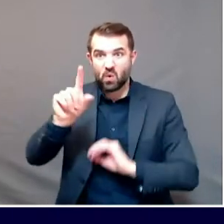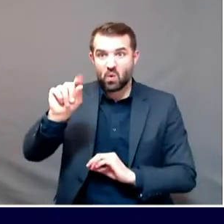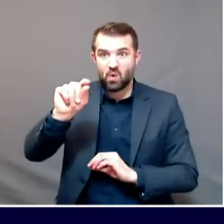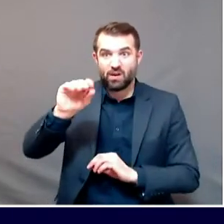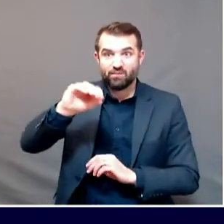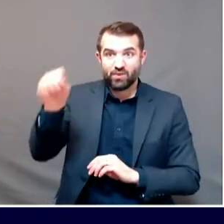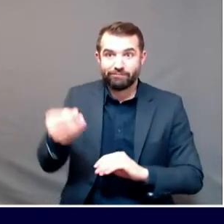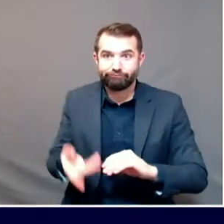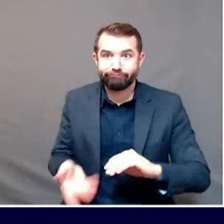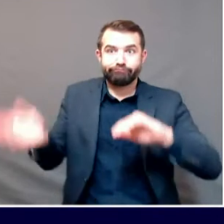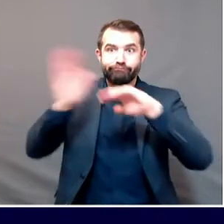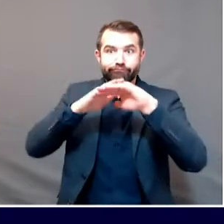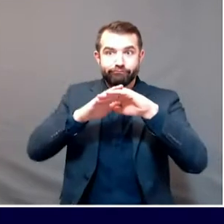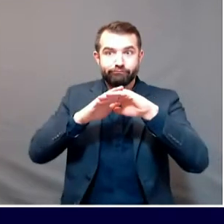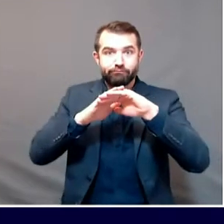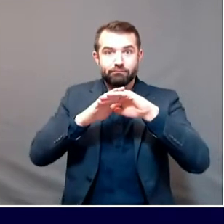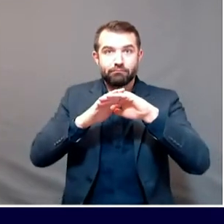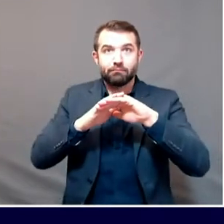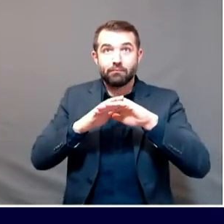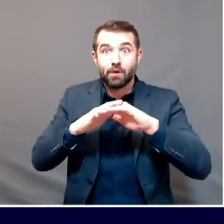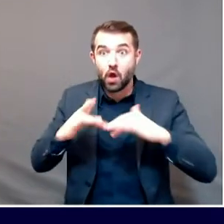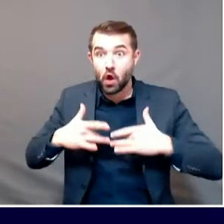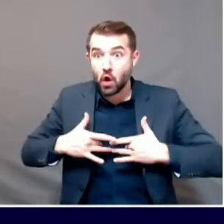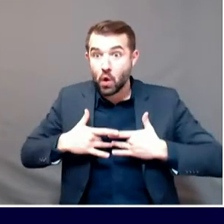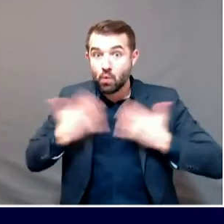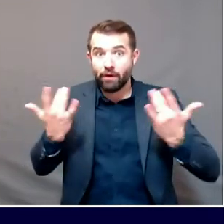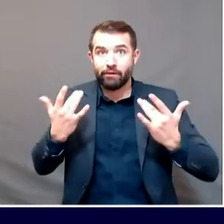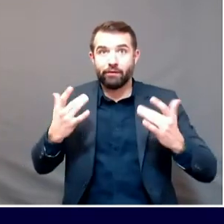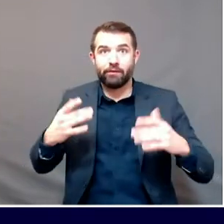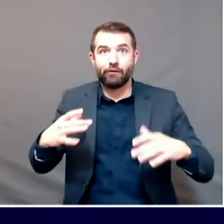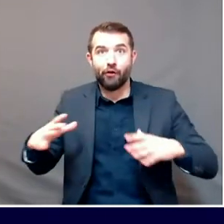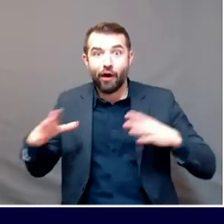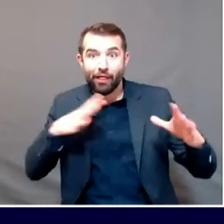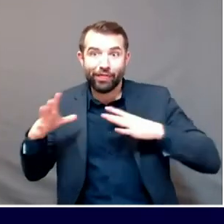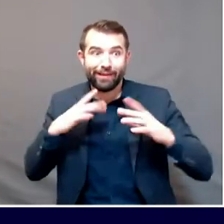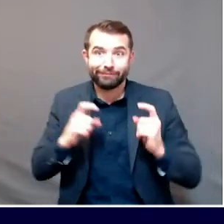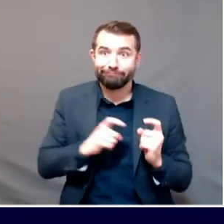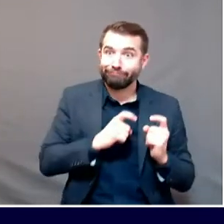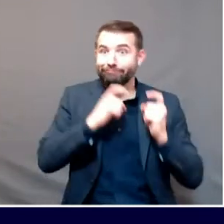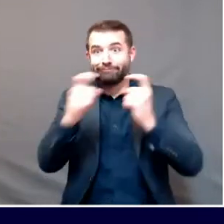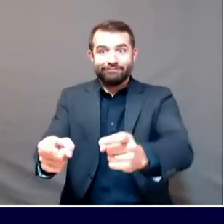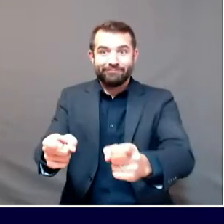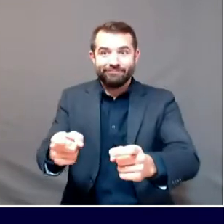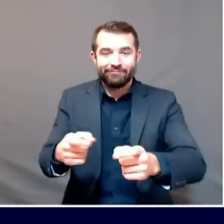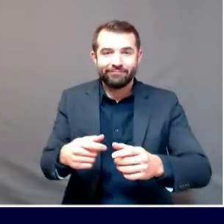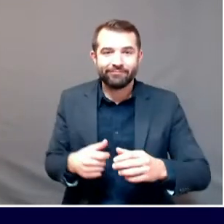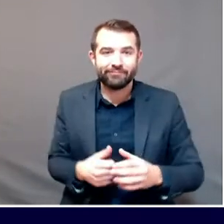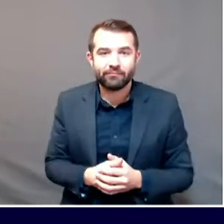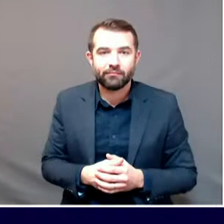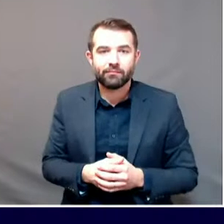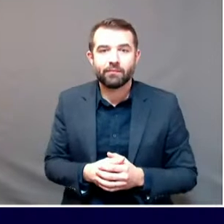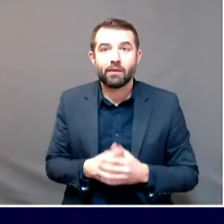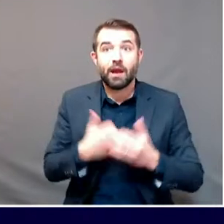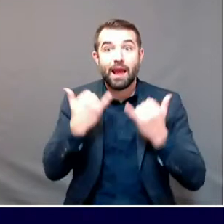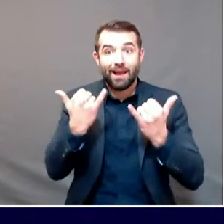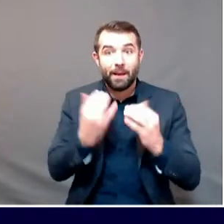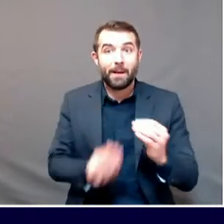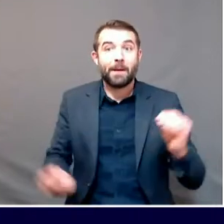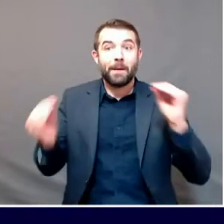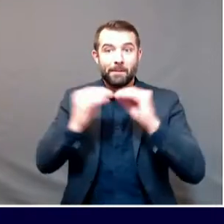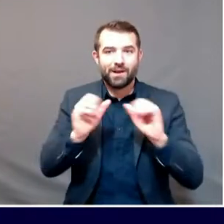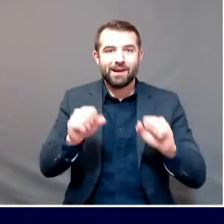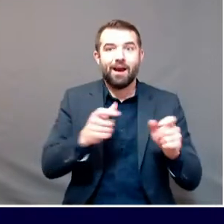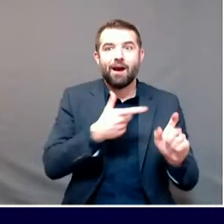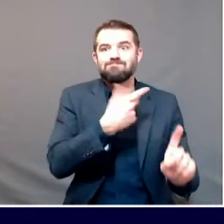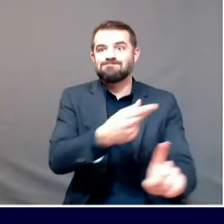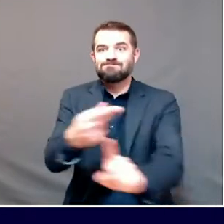a splendid holiday gift. Let's hope it stays that way. Before I turn to questions from the media, I wanted